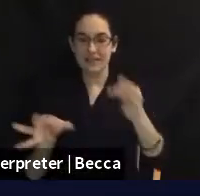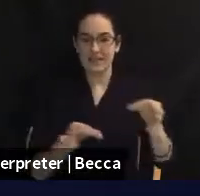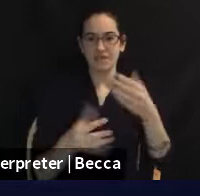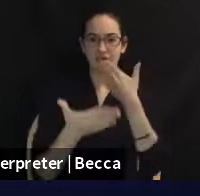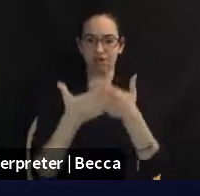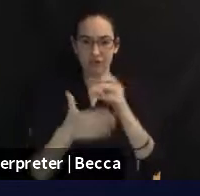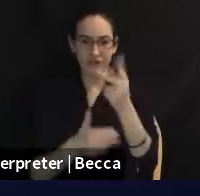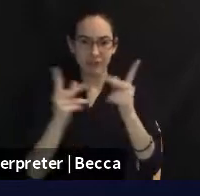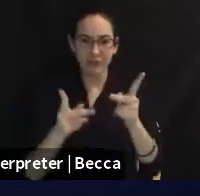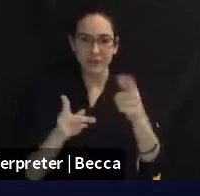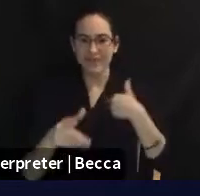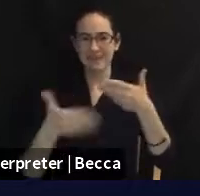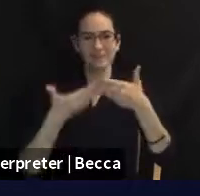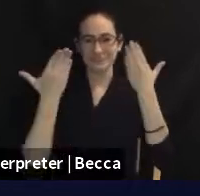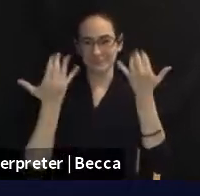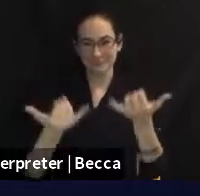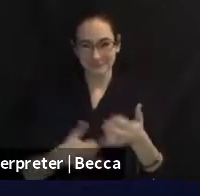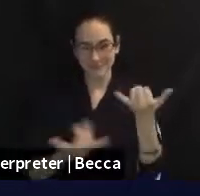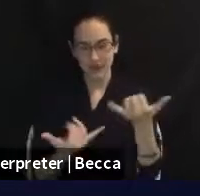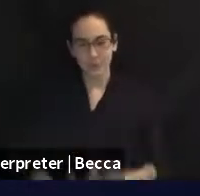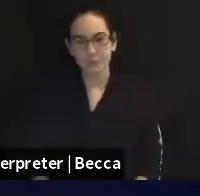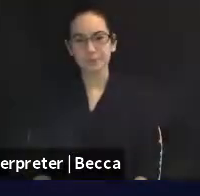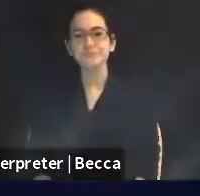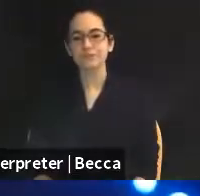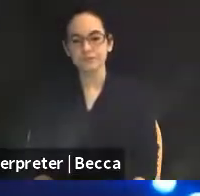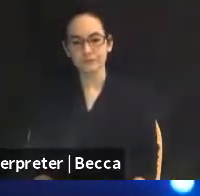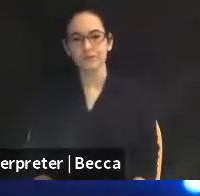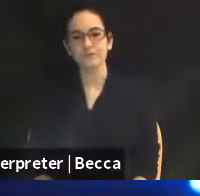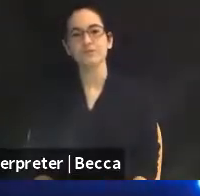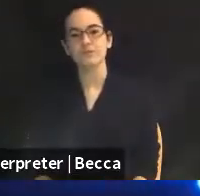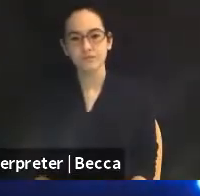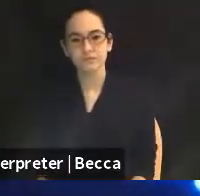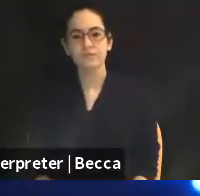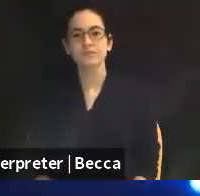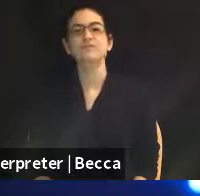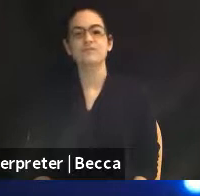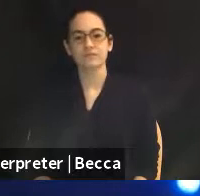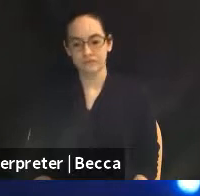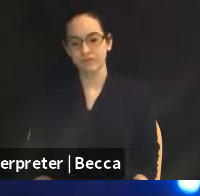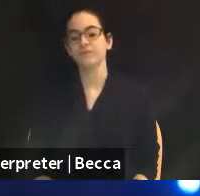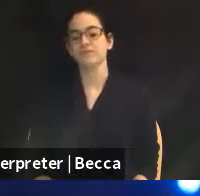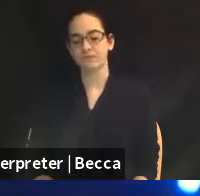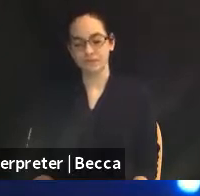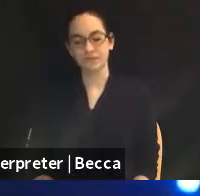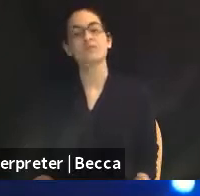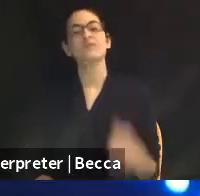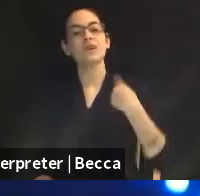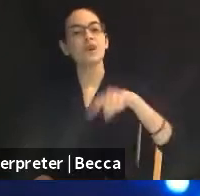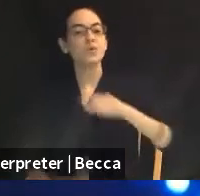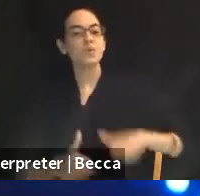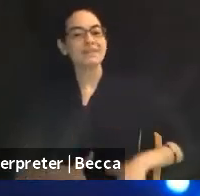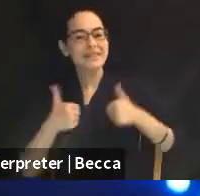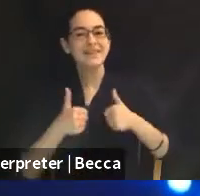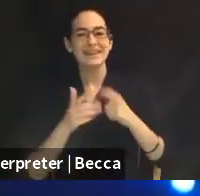and I read one by this journalist named David Brooks, and he says this about the coming generation. He says, we're living in the age of